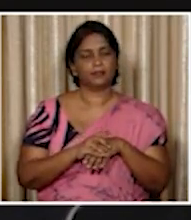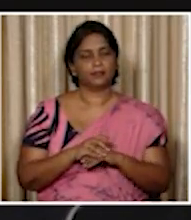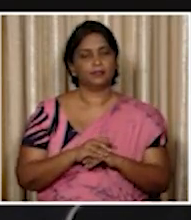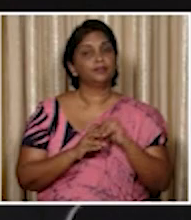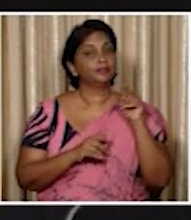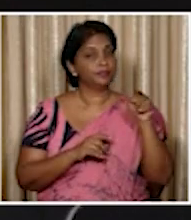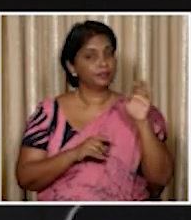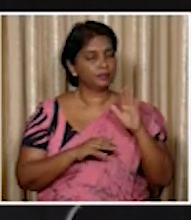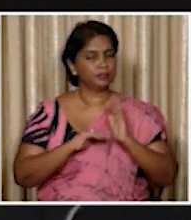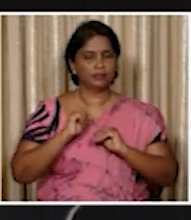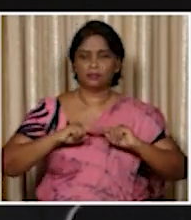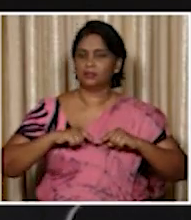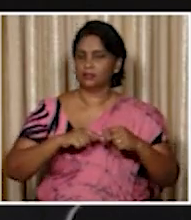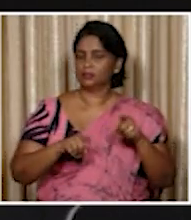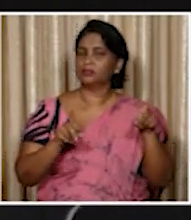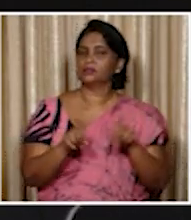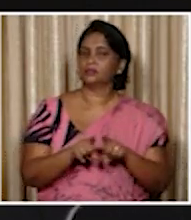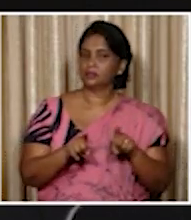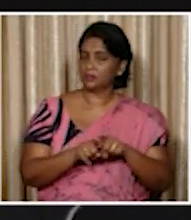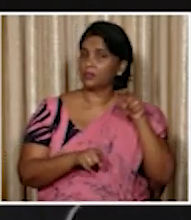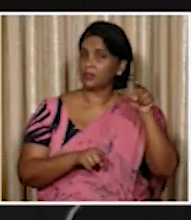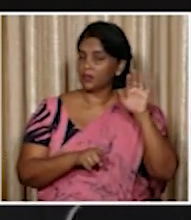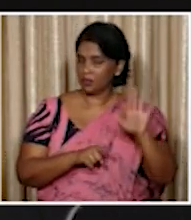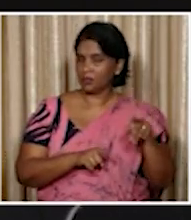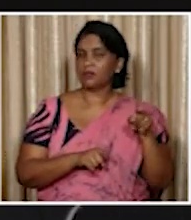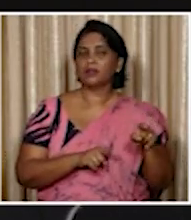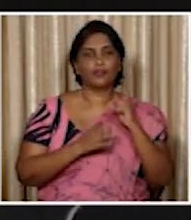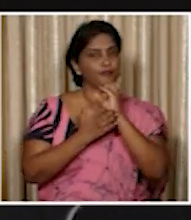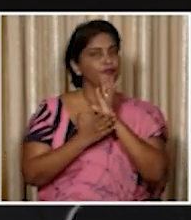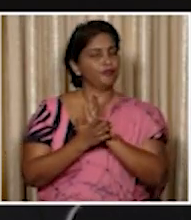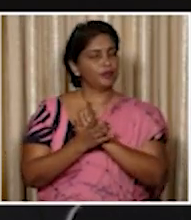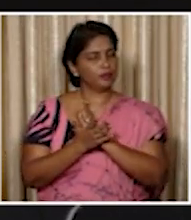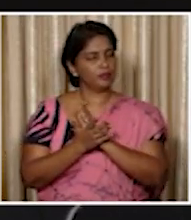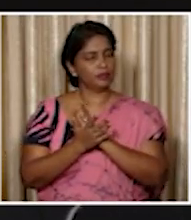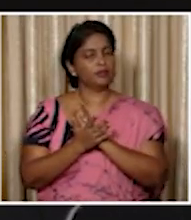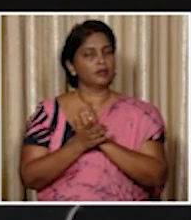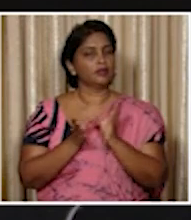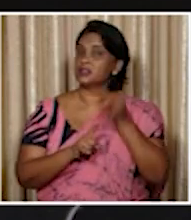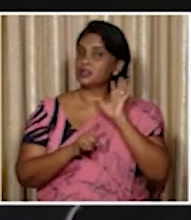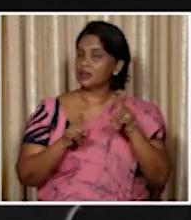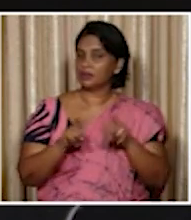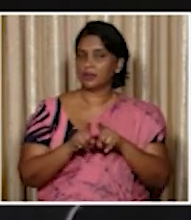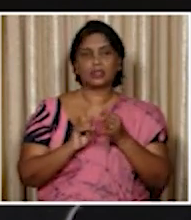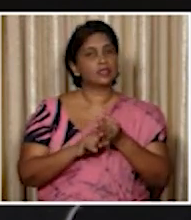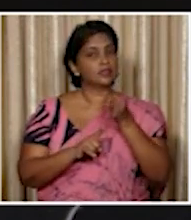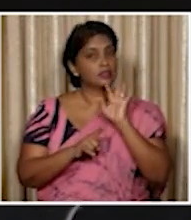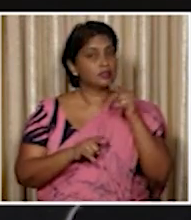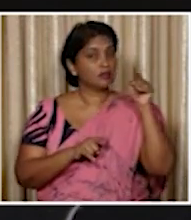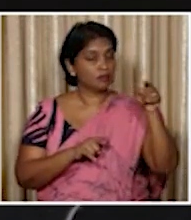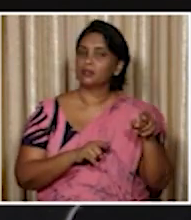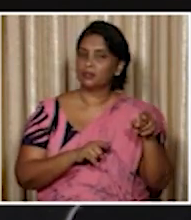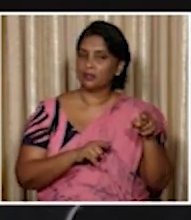the Executive when it came to the decision to appoint the Inspector General of Police. In both these